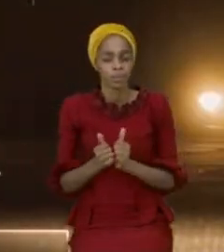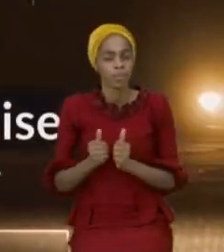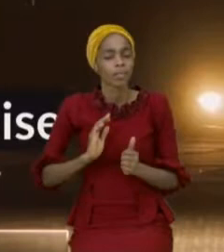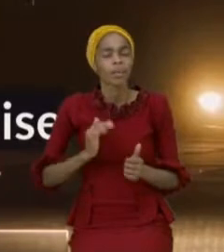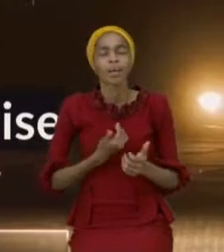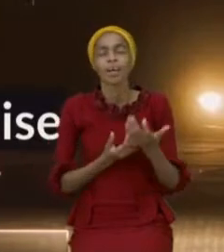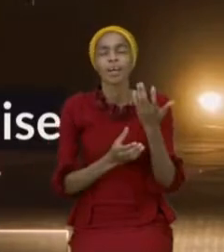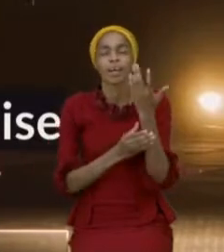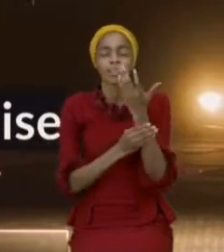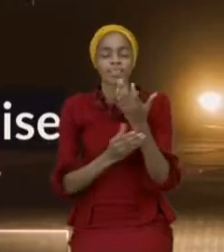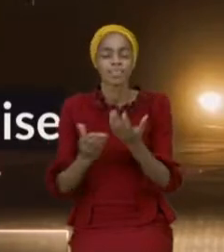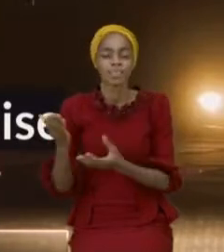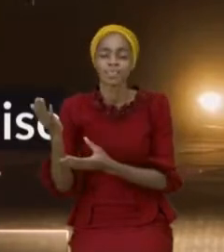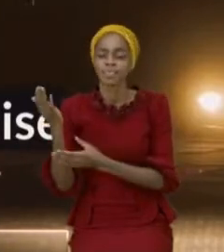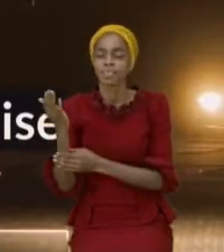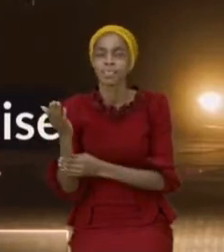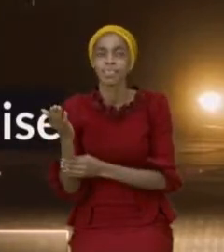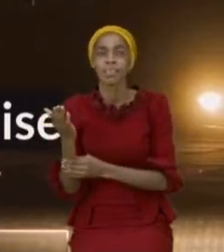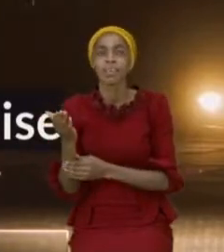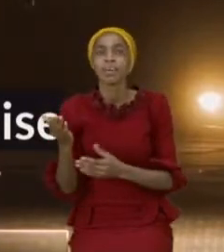With our hands